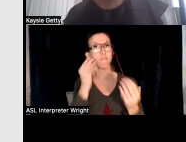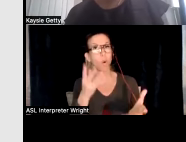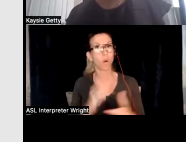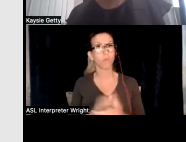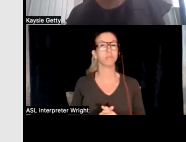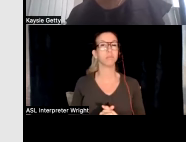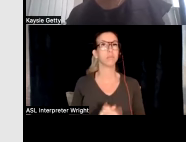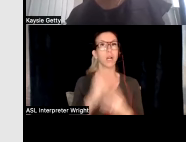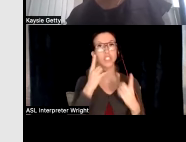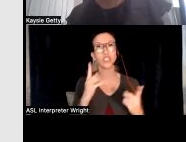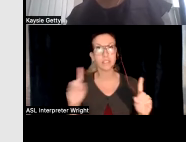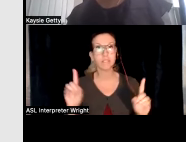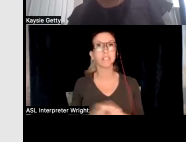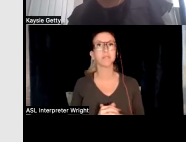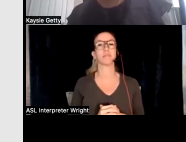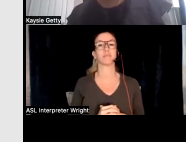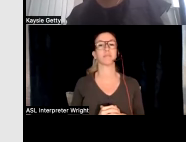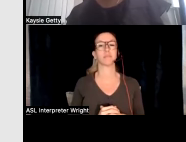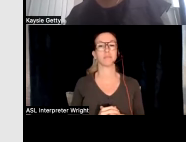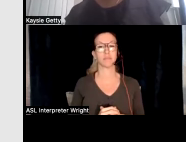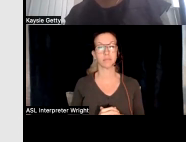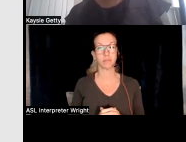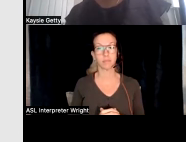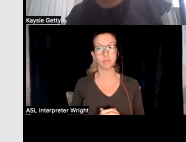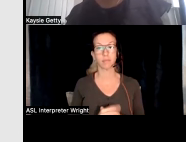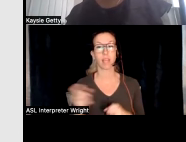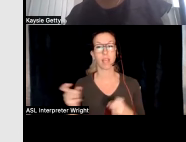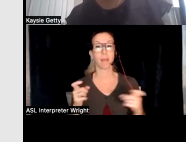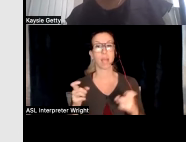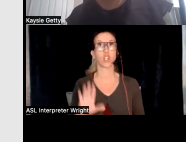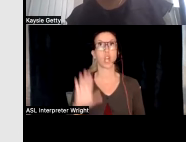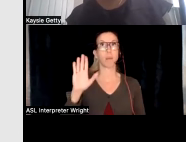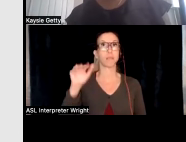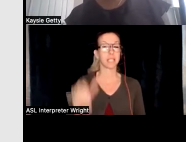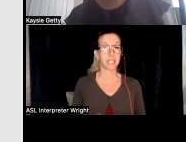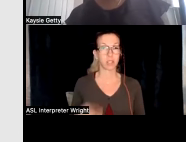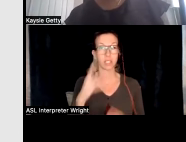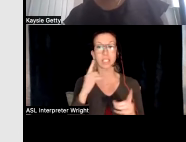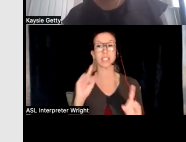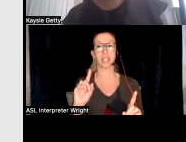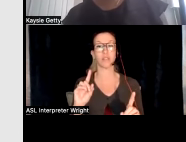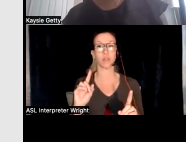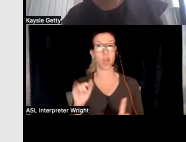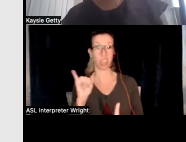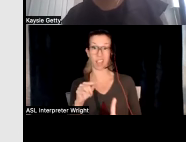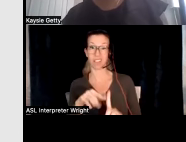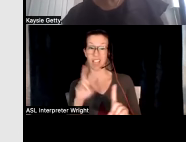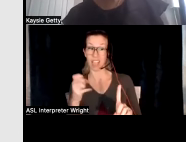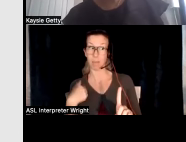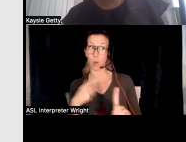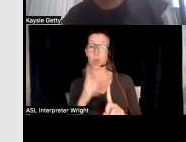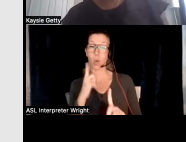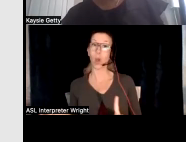achieving, great. Managing ups and downs in a successful way. Pat, that's a theme we're going to return to many